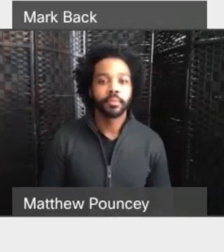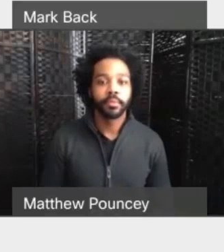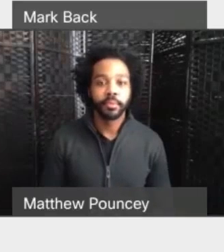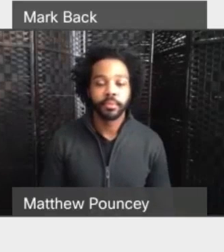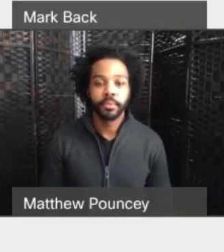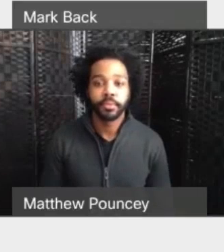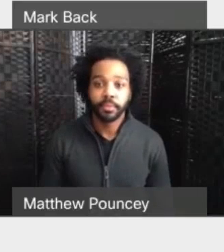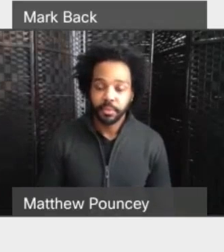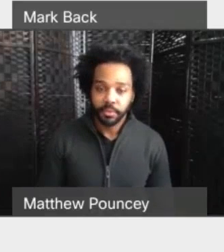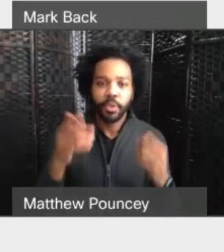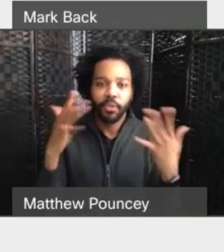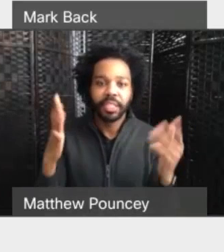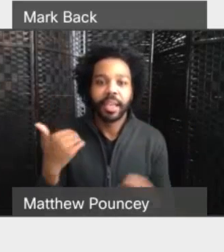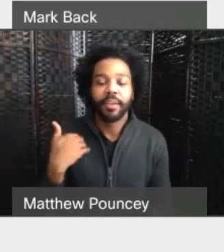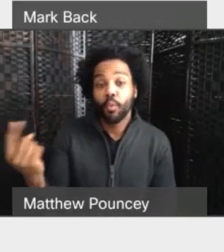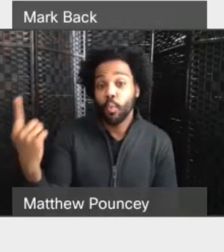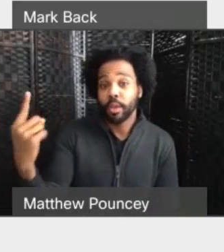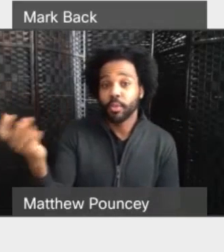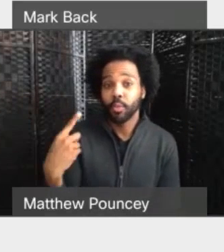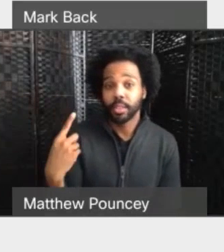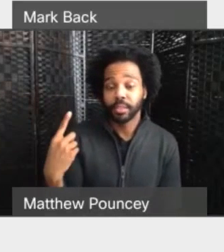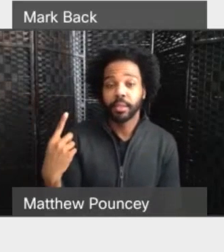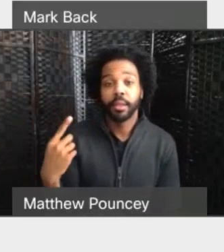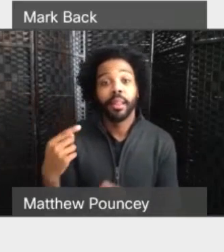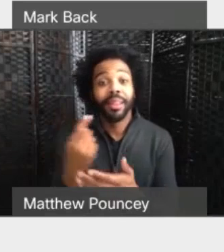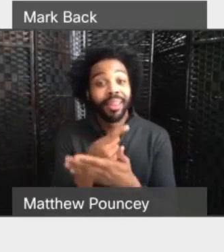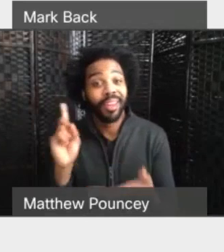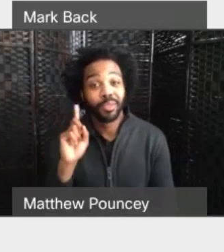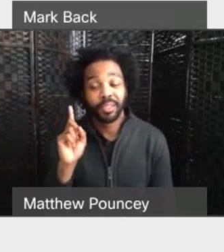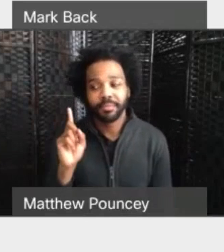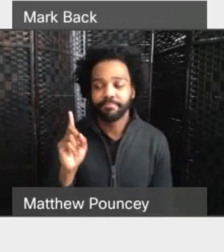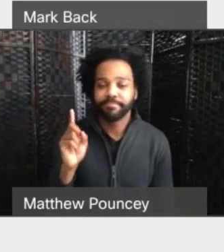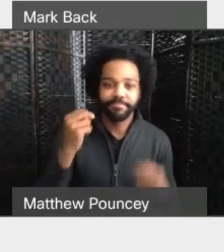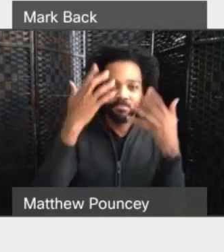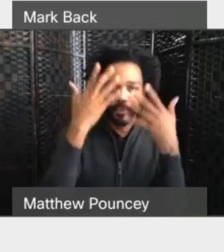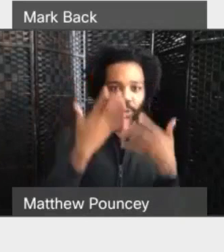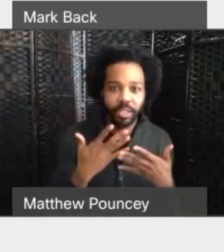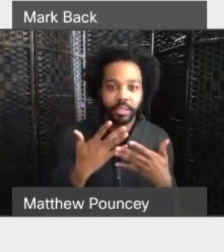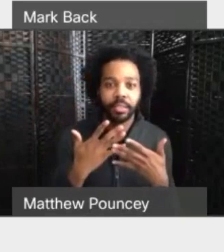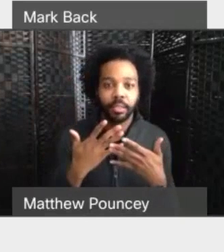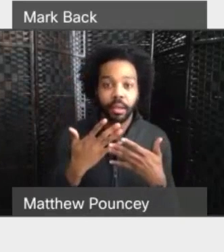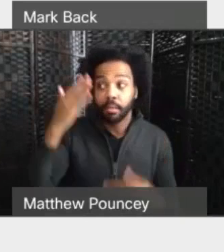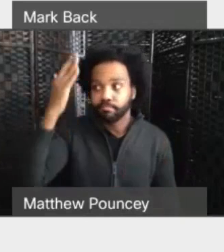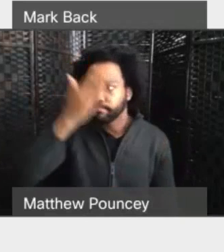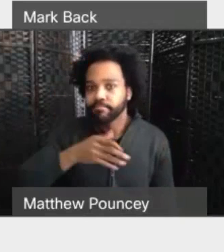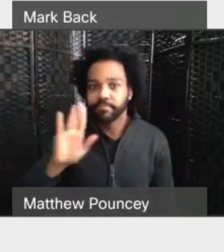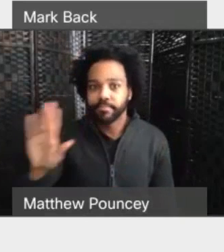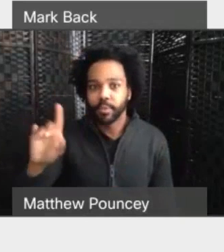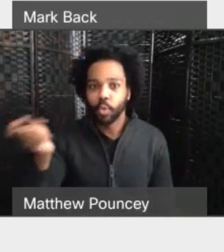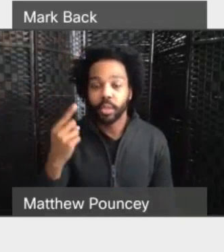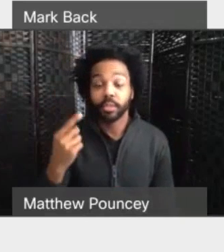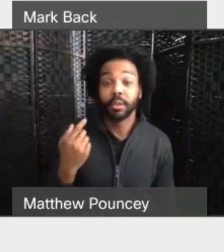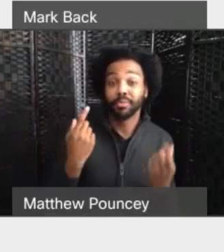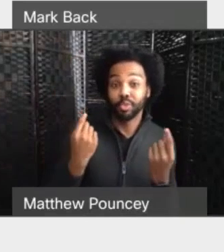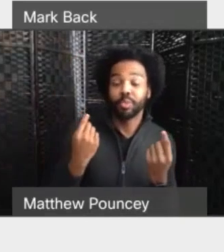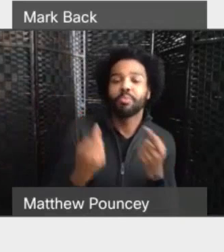We did have one question last week that unfortunately somehow we overlooked. So I will go